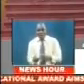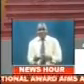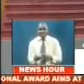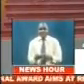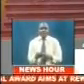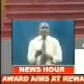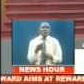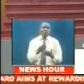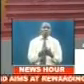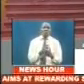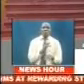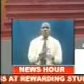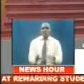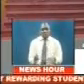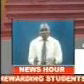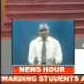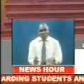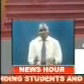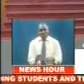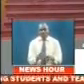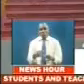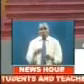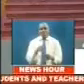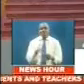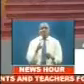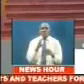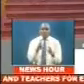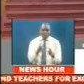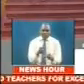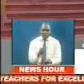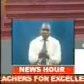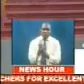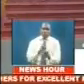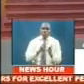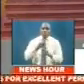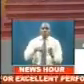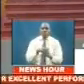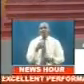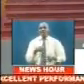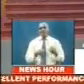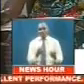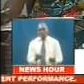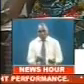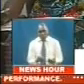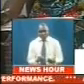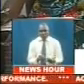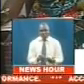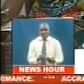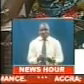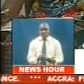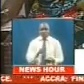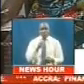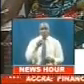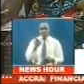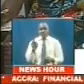today, and it changes as a result of depreciation. What we are saying is, under this program, we'll be able to see stability. Indeed, between